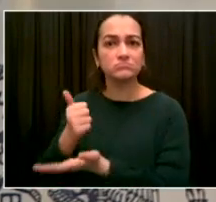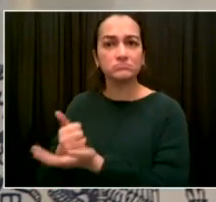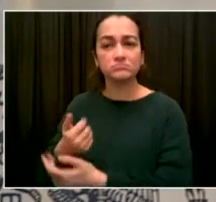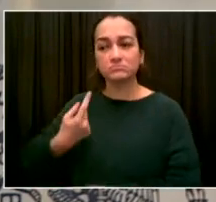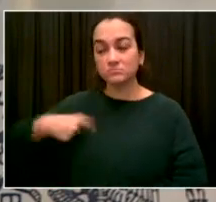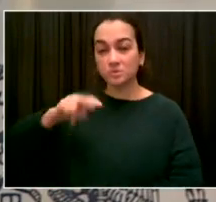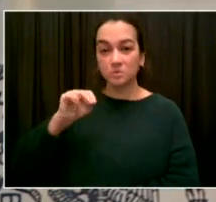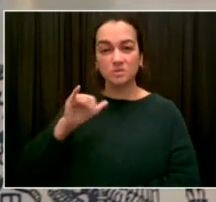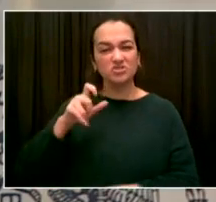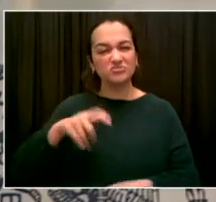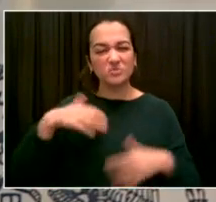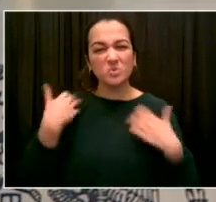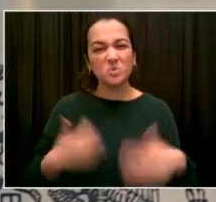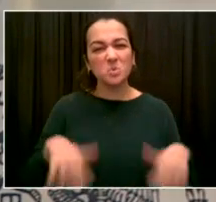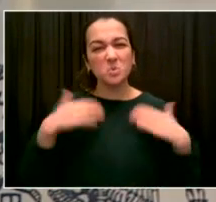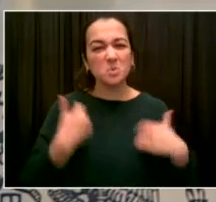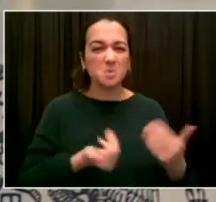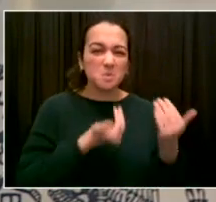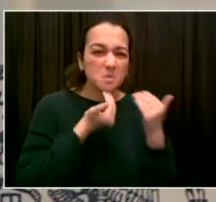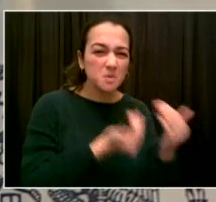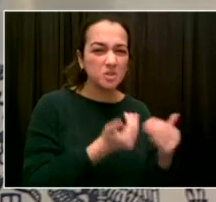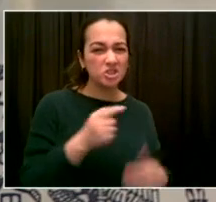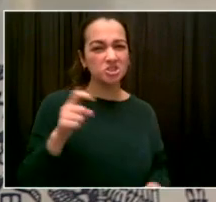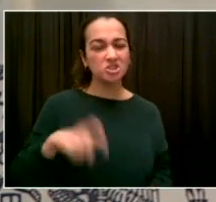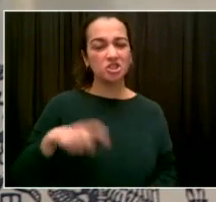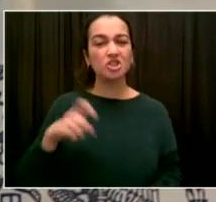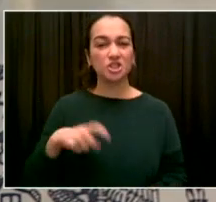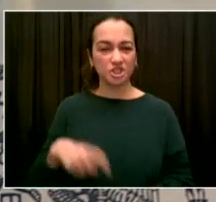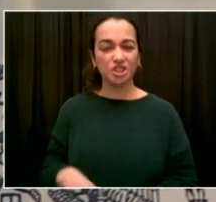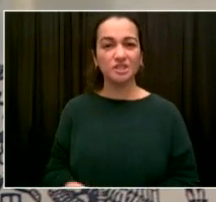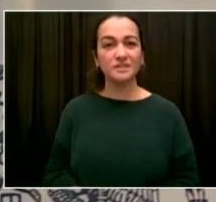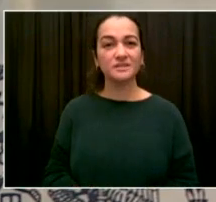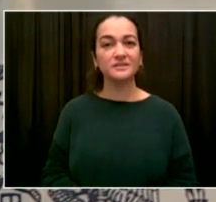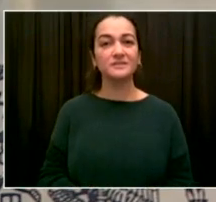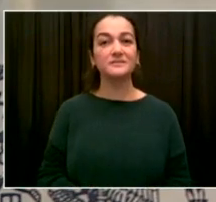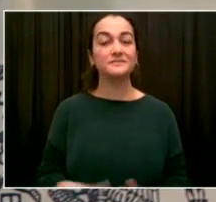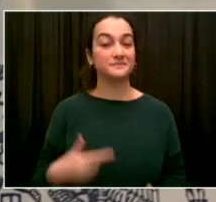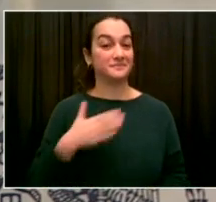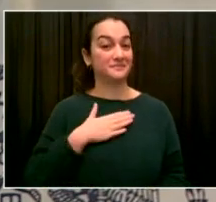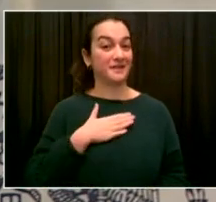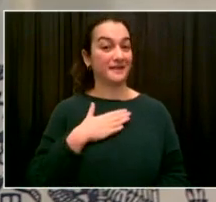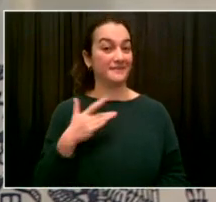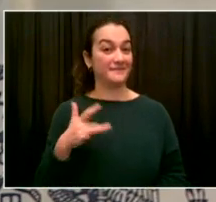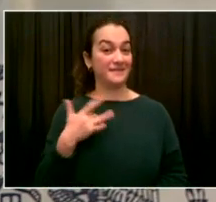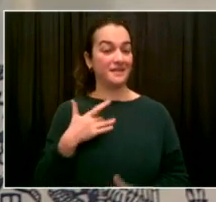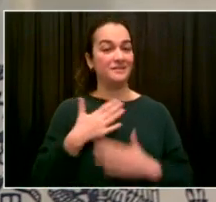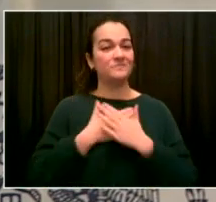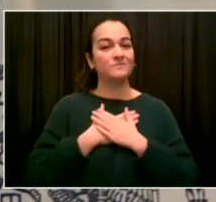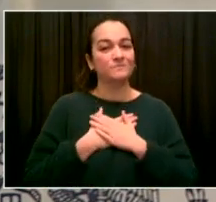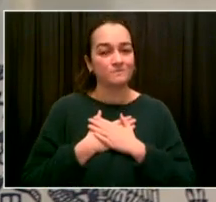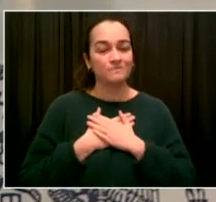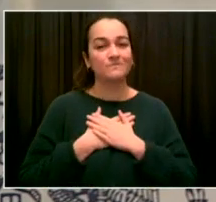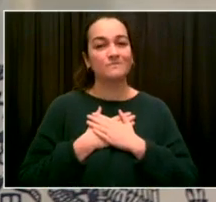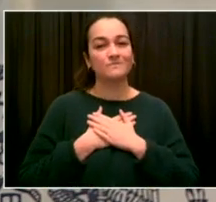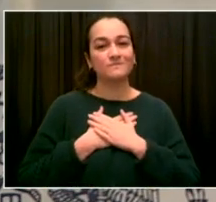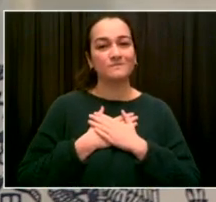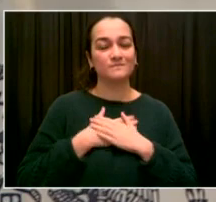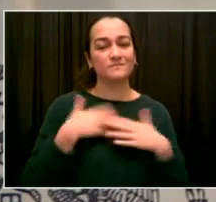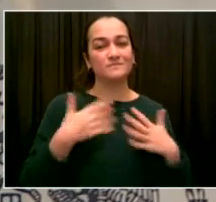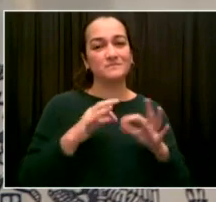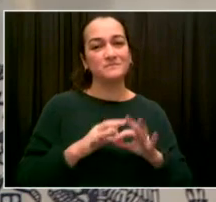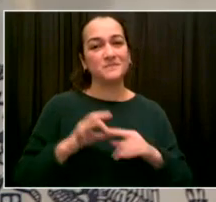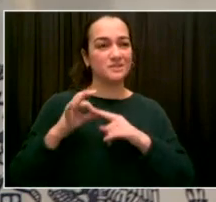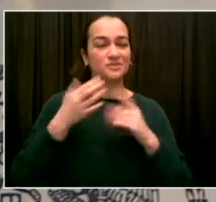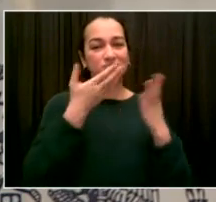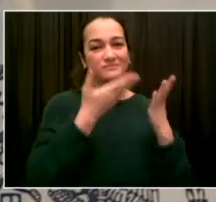me, but it's also, as the person has the honor of representing 8.8 million New Yorkers, this